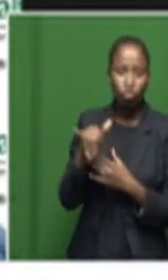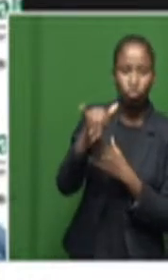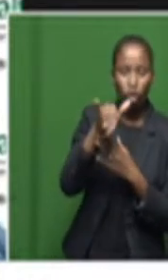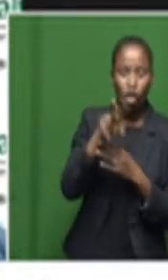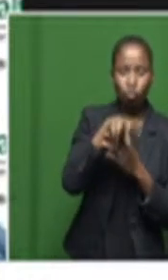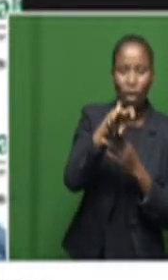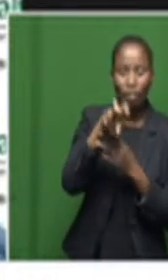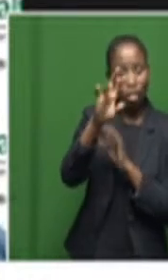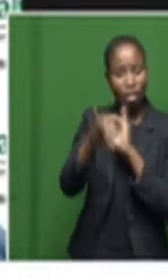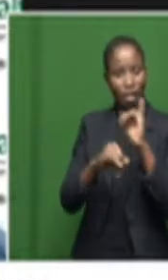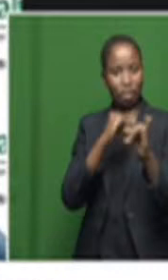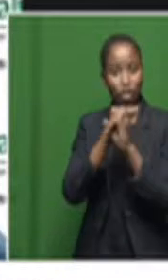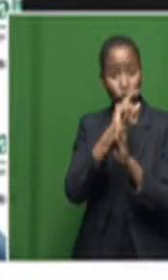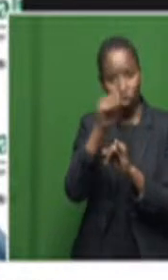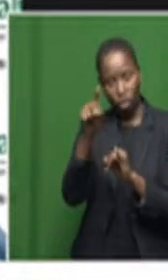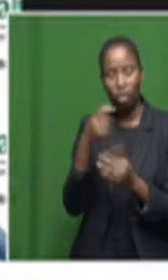assisted.